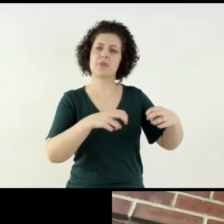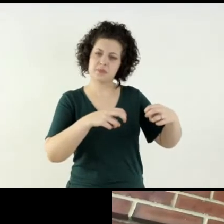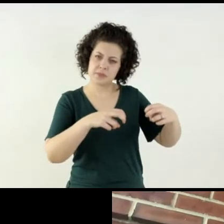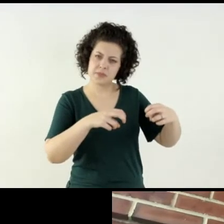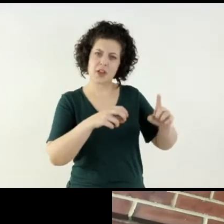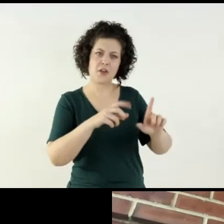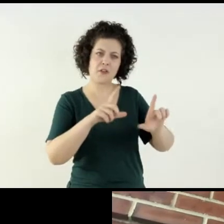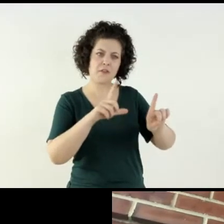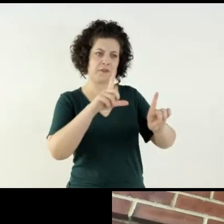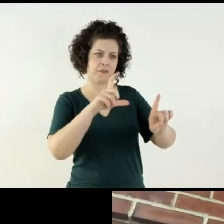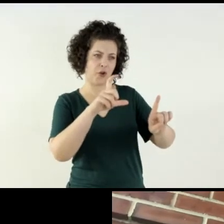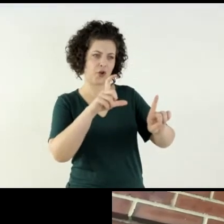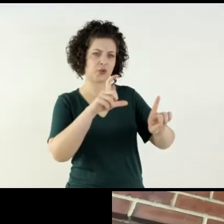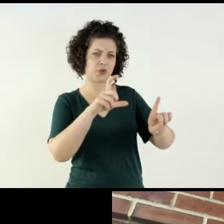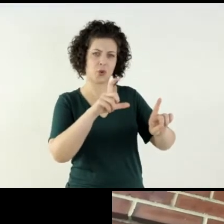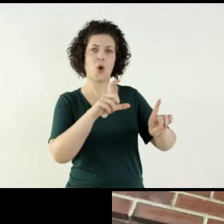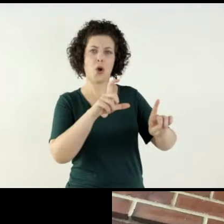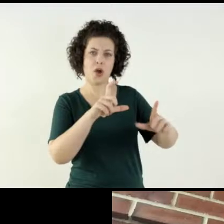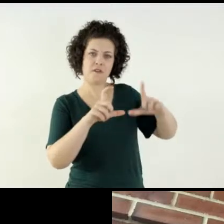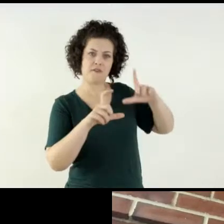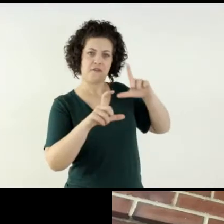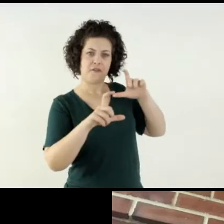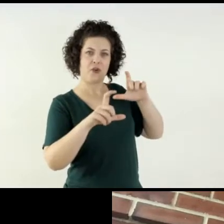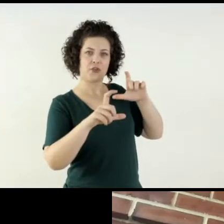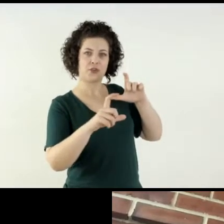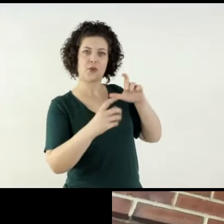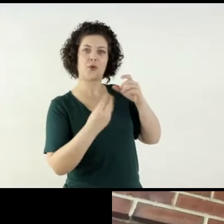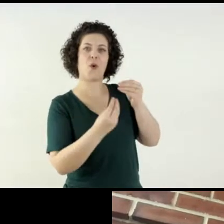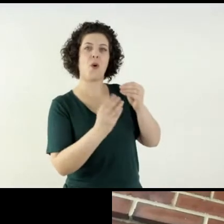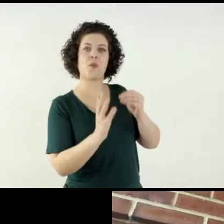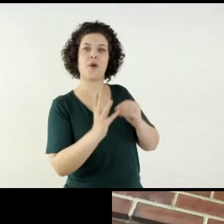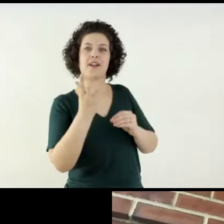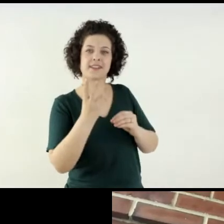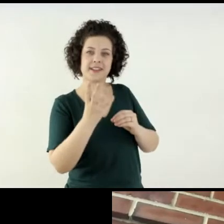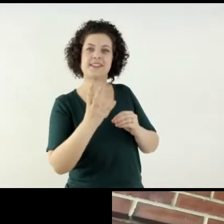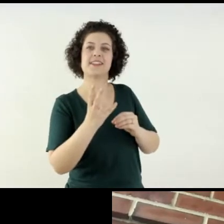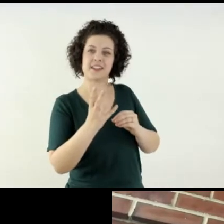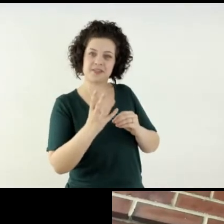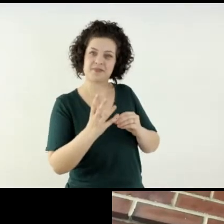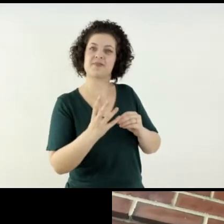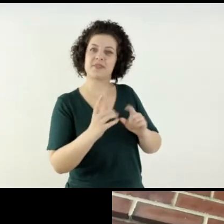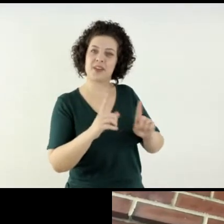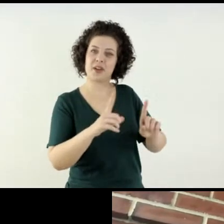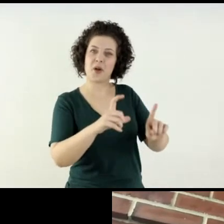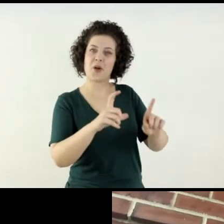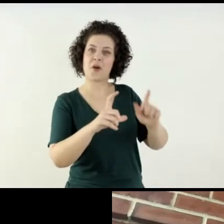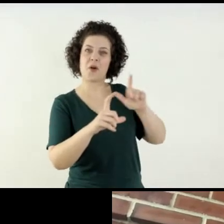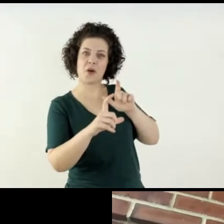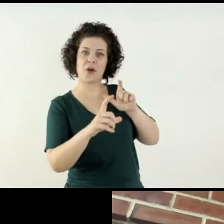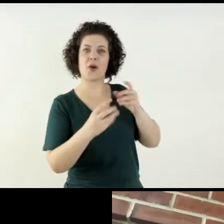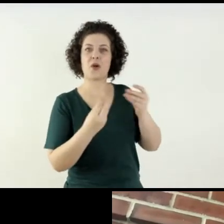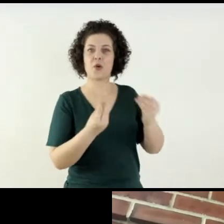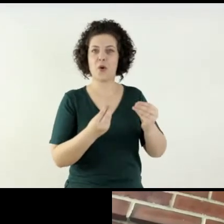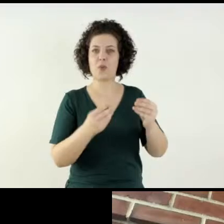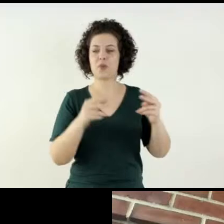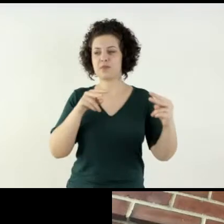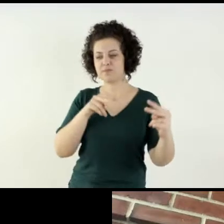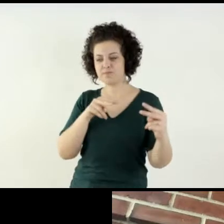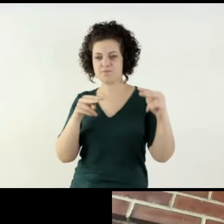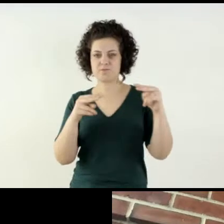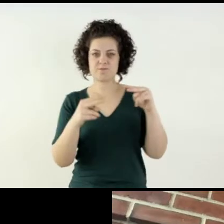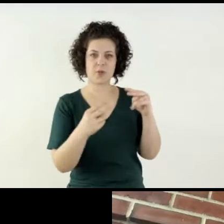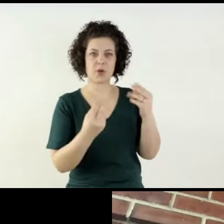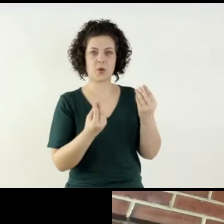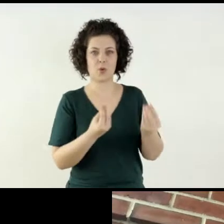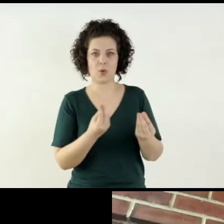mentioned, there were so many photographs of the way that they were photographing, doubling, you know, of course,